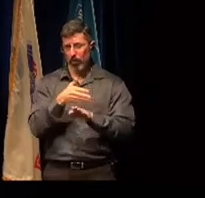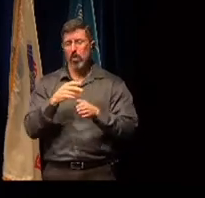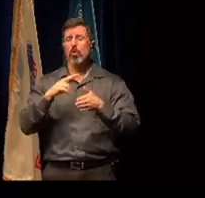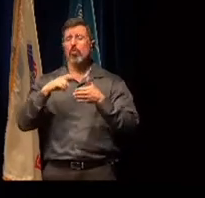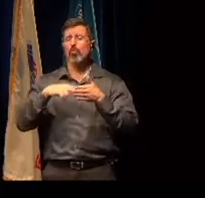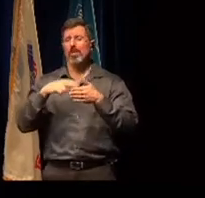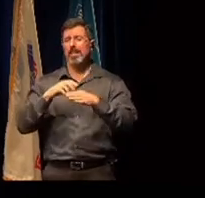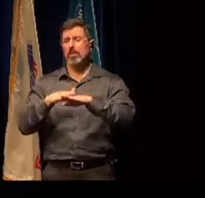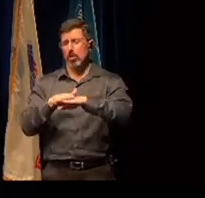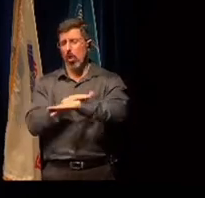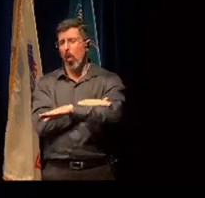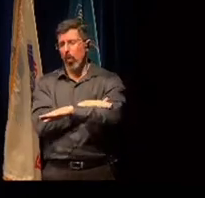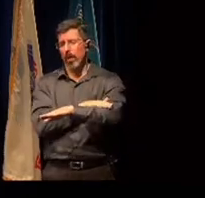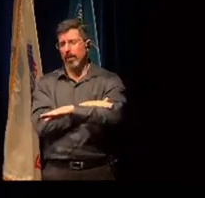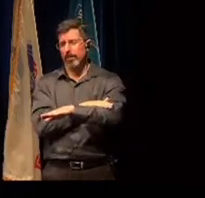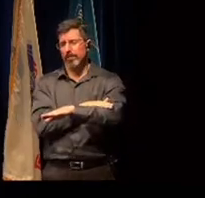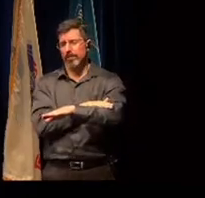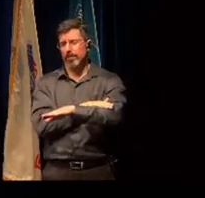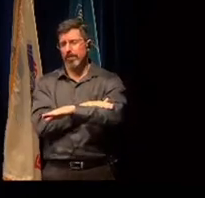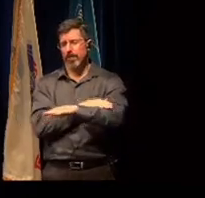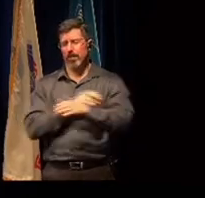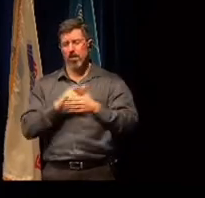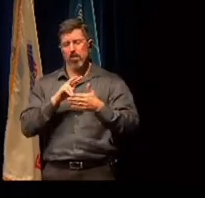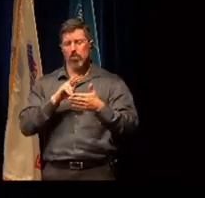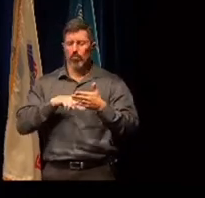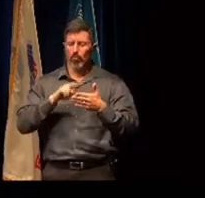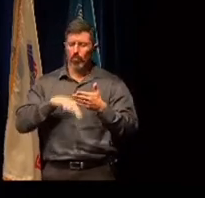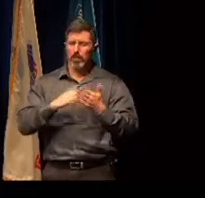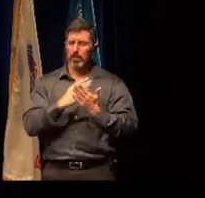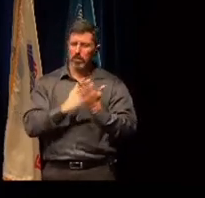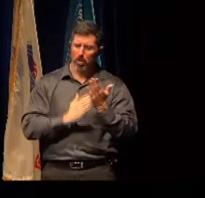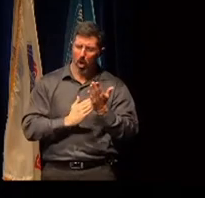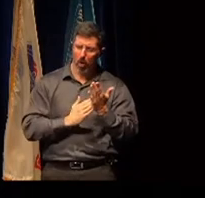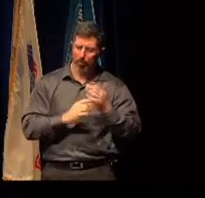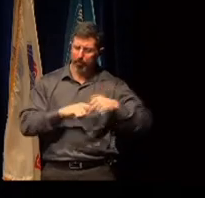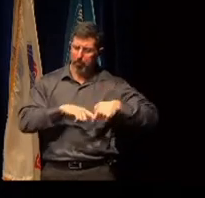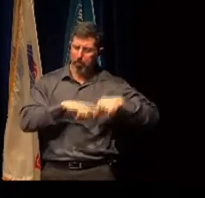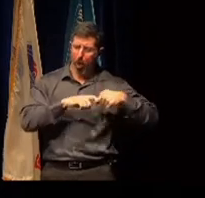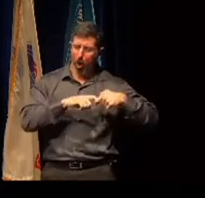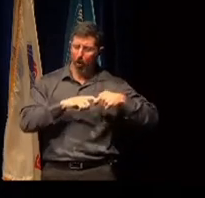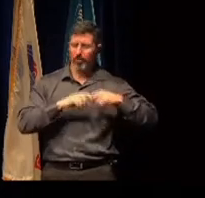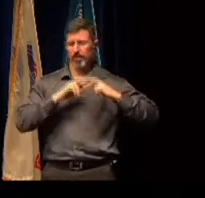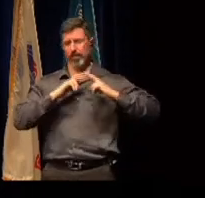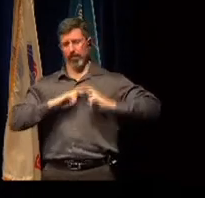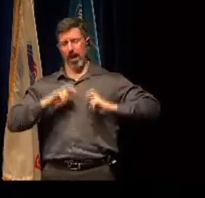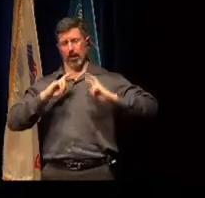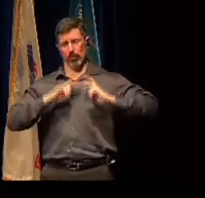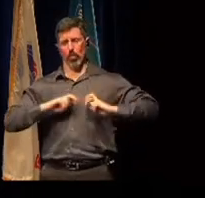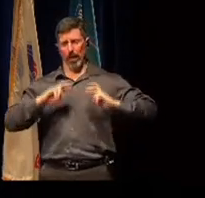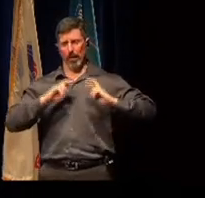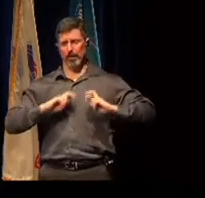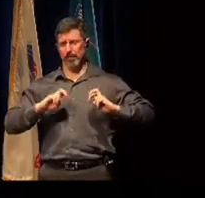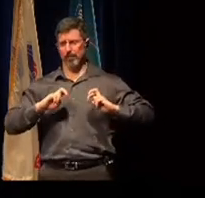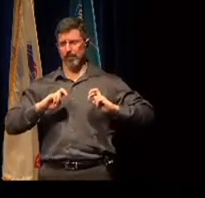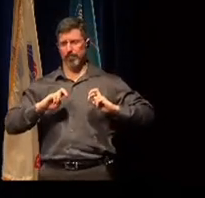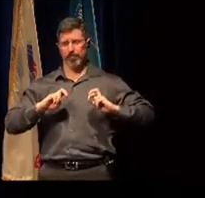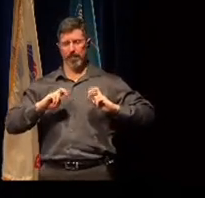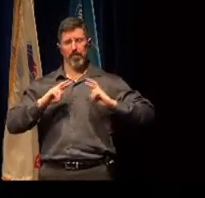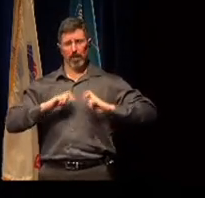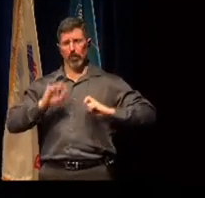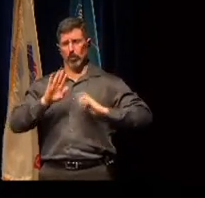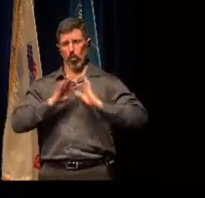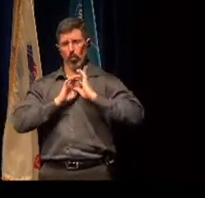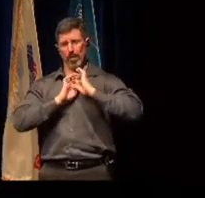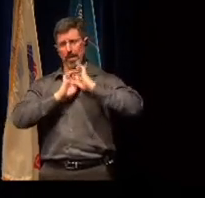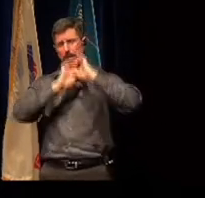of the articles and then stop and evaluate yourself and evaluate your life and evaluate your relationship with God. Would you do